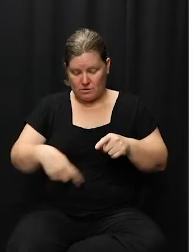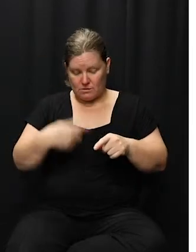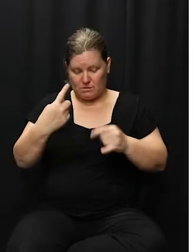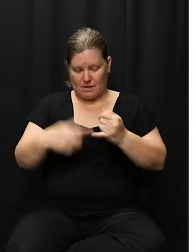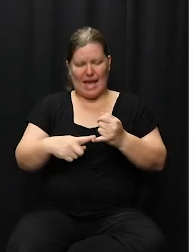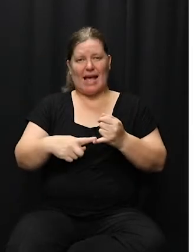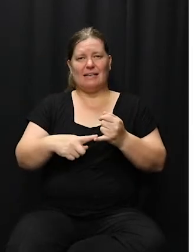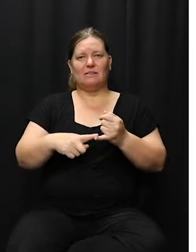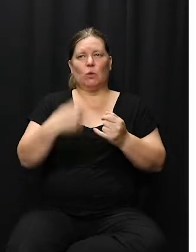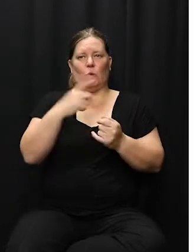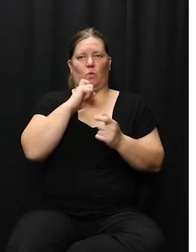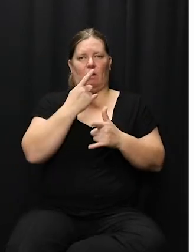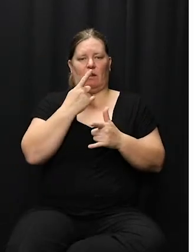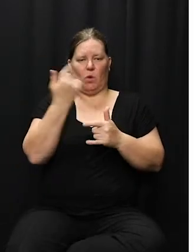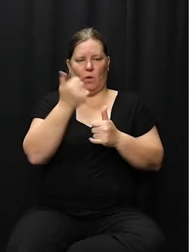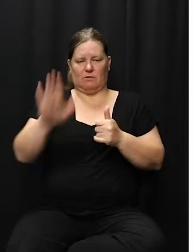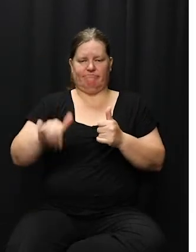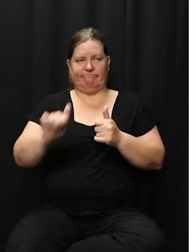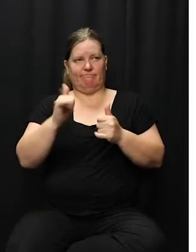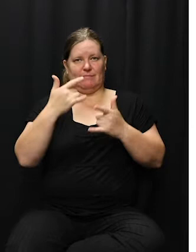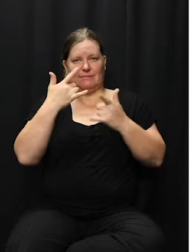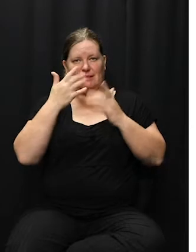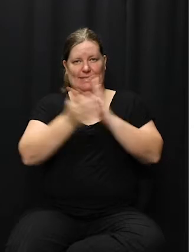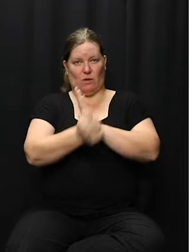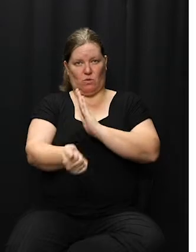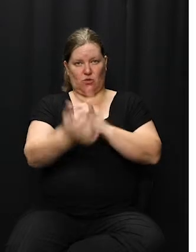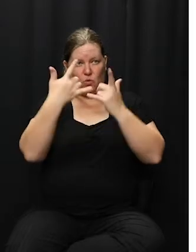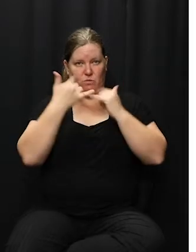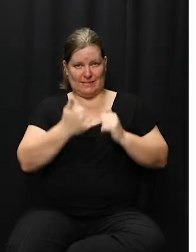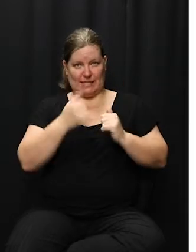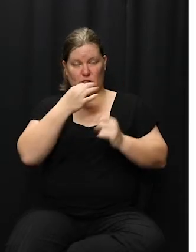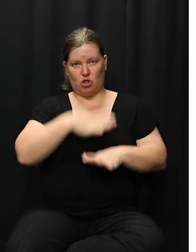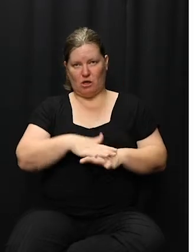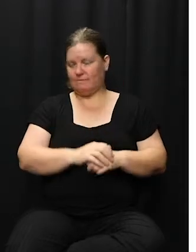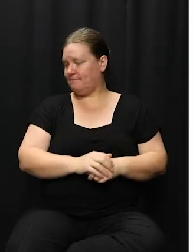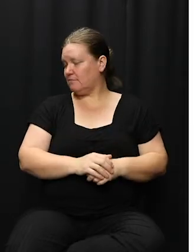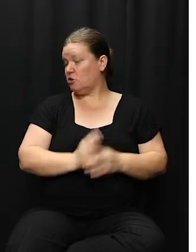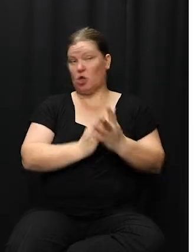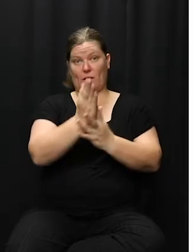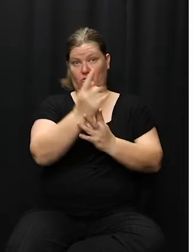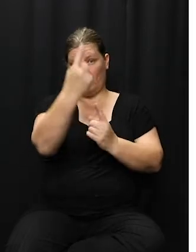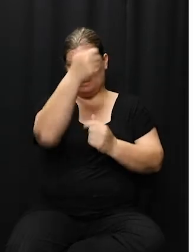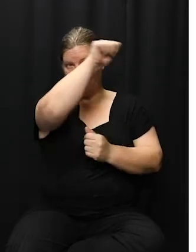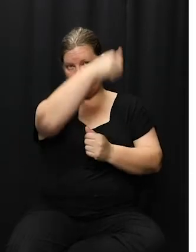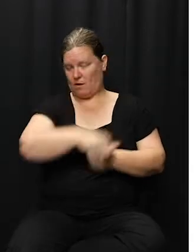who is competent enough to be assessing the child? So I'm going to go through each of those.